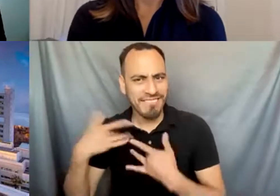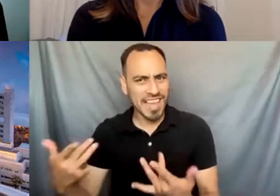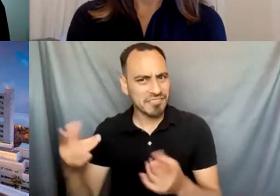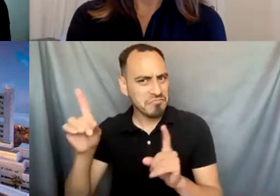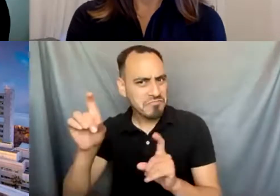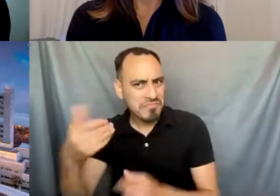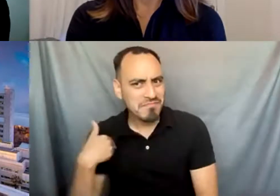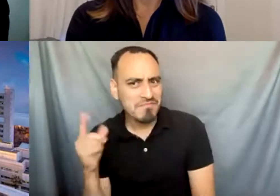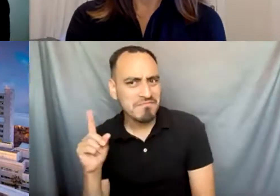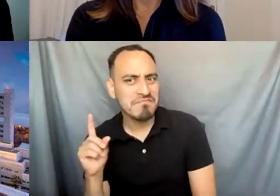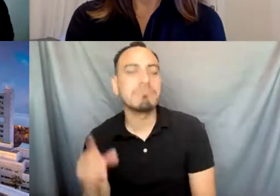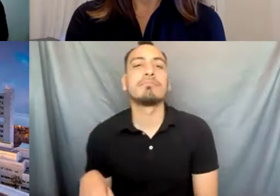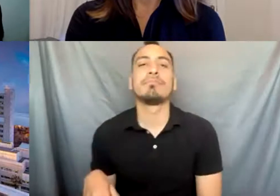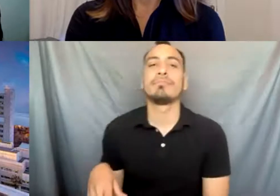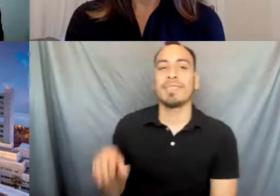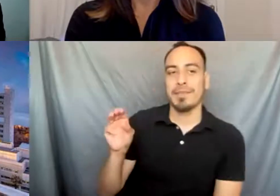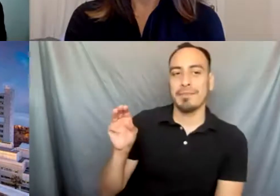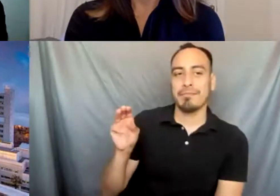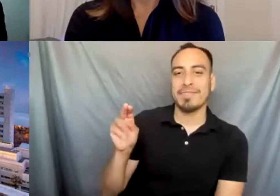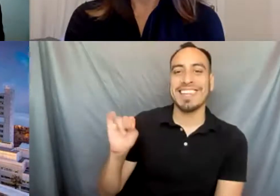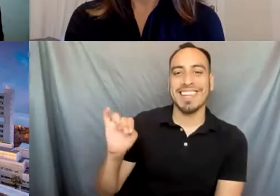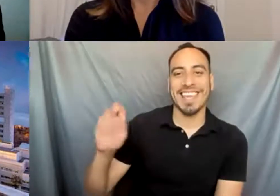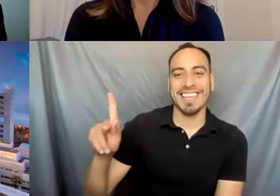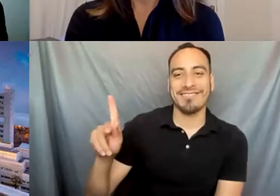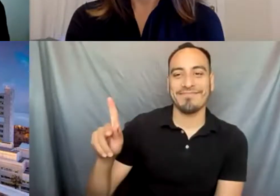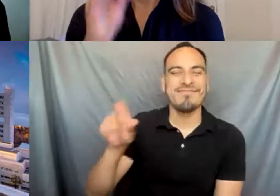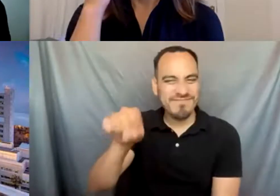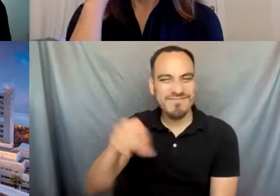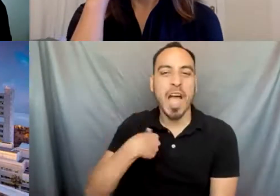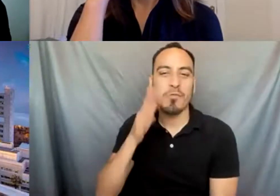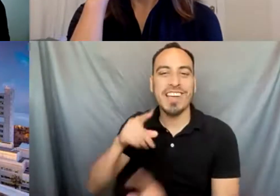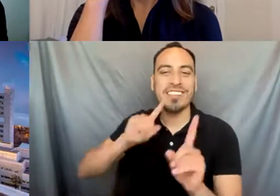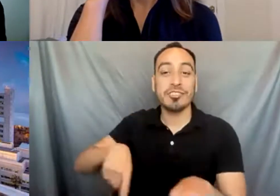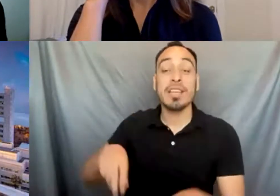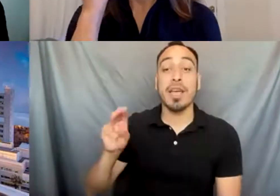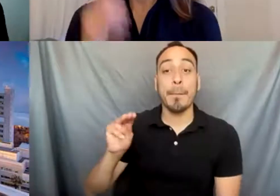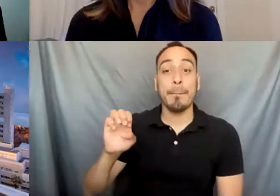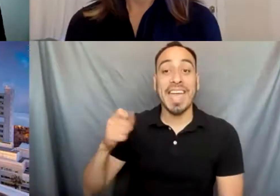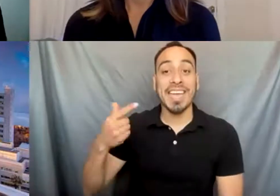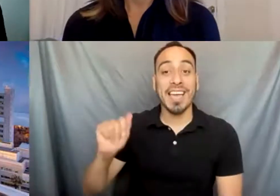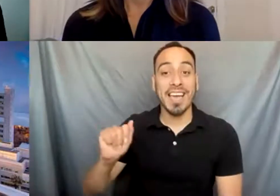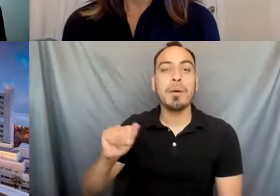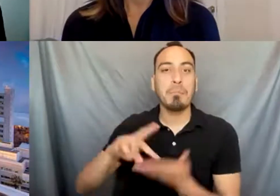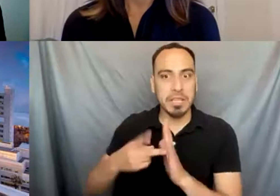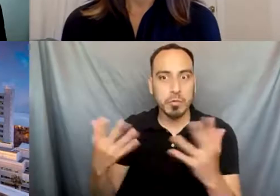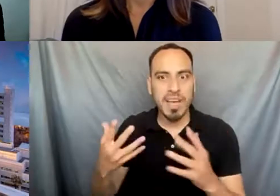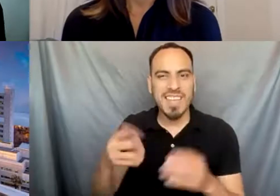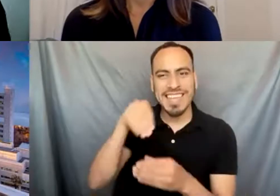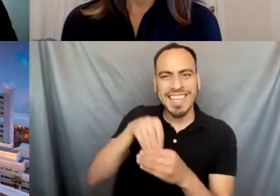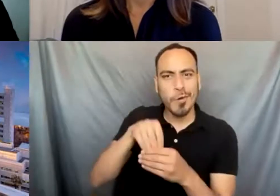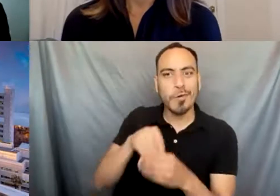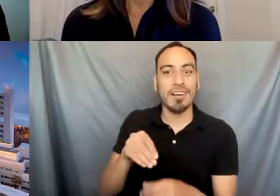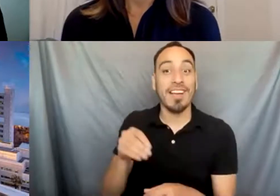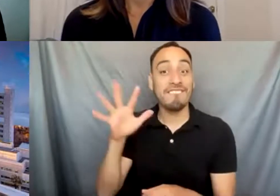So yeah, I can take this one. So generally, again, mega events by the state's definition will be an indoor event of 5,000 or greater, or